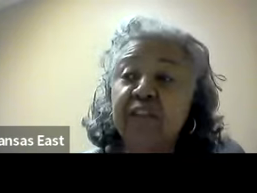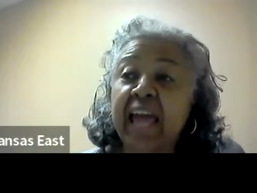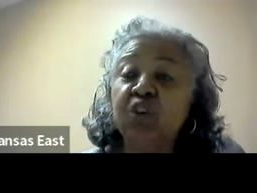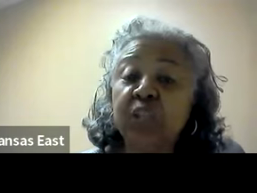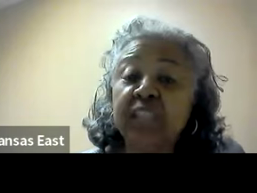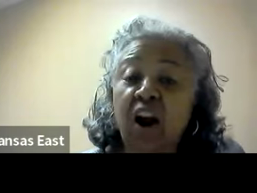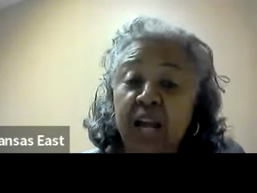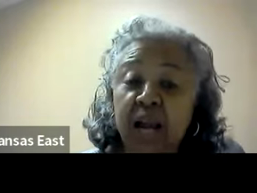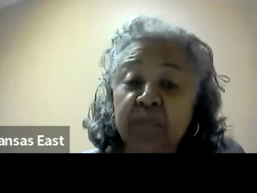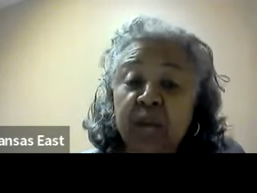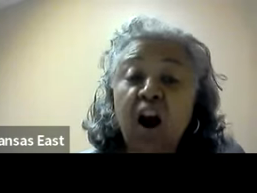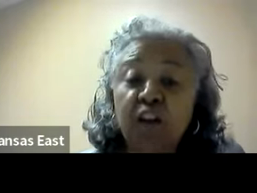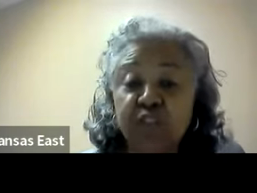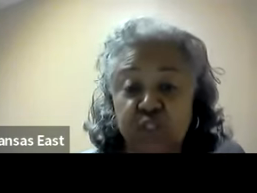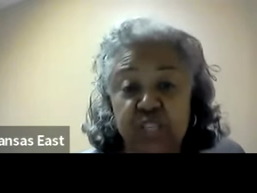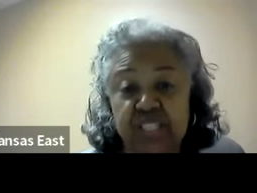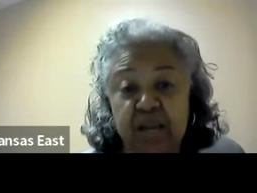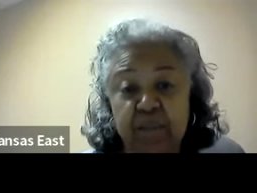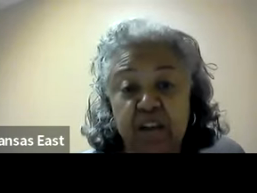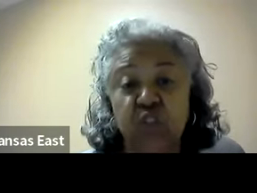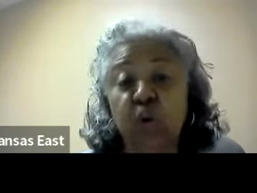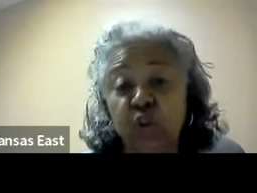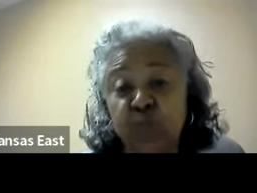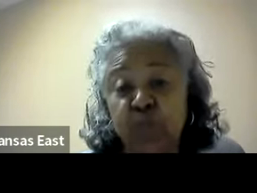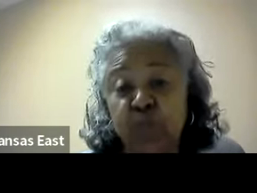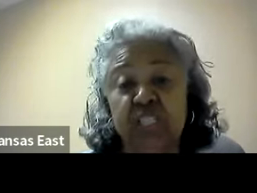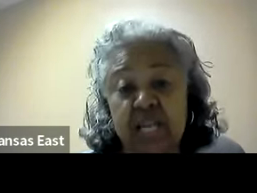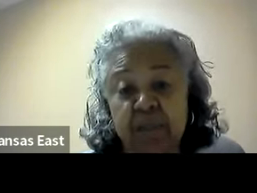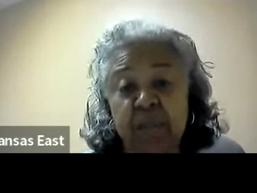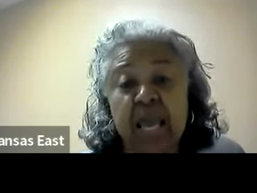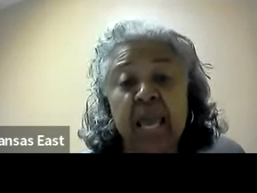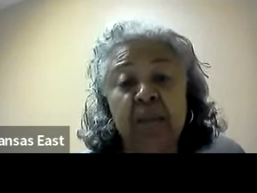have had during our time, Harvesters has come out to encourage